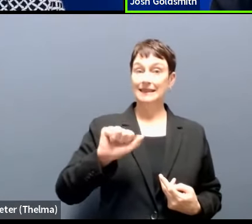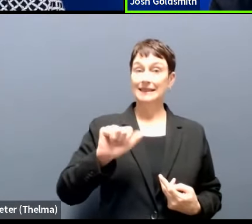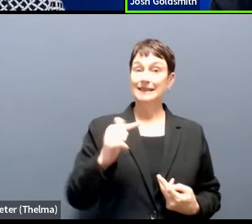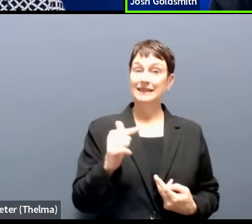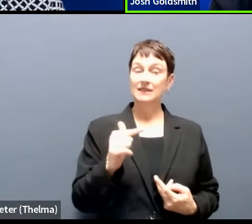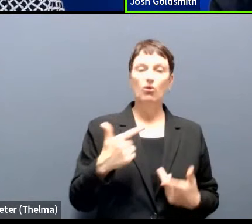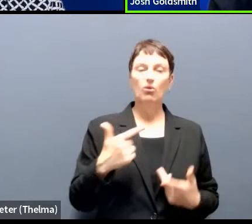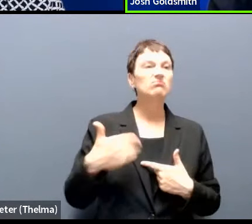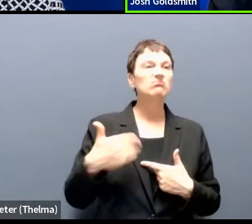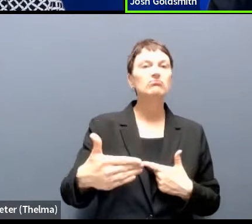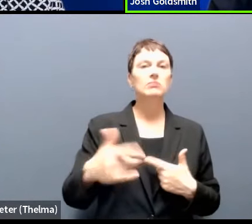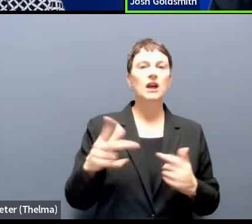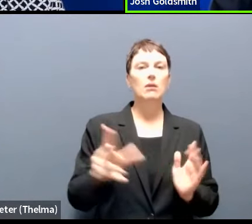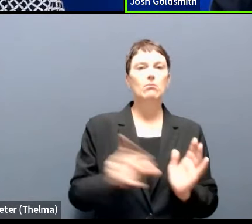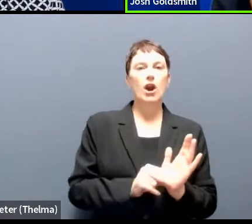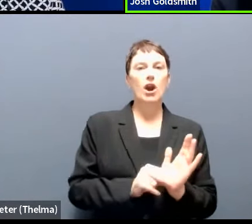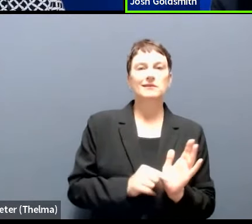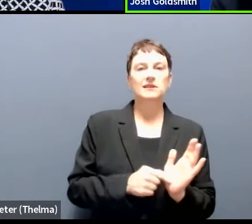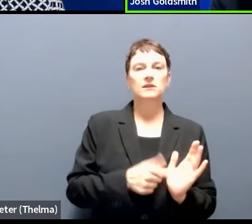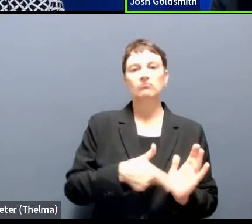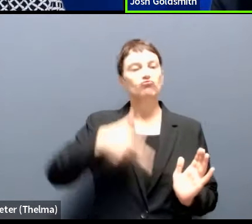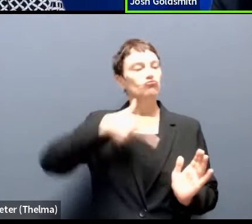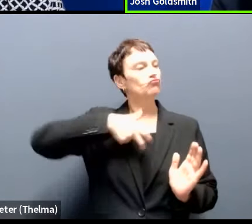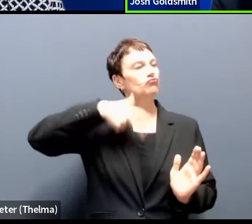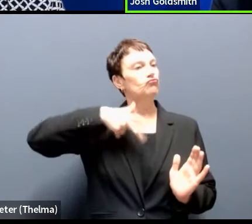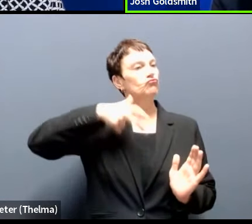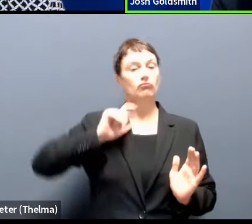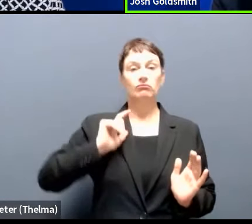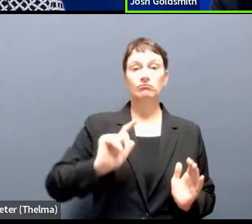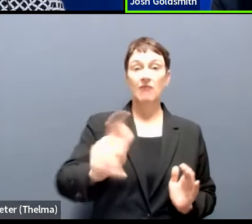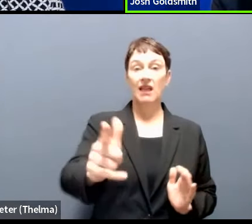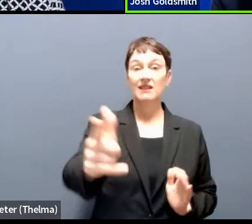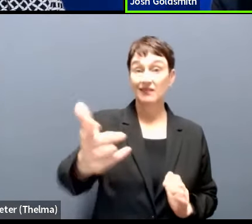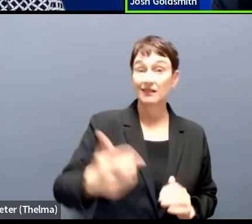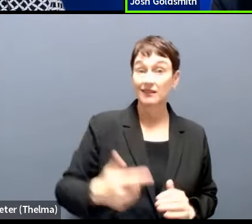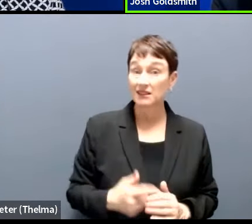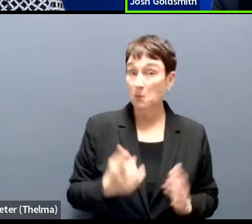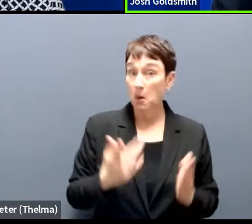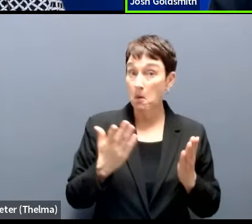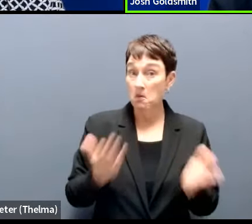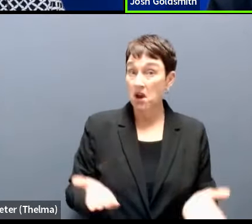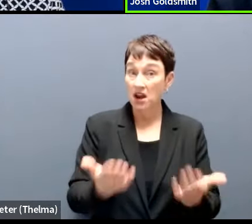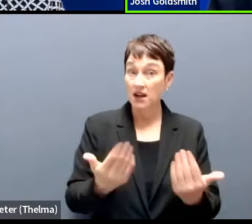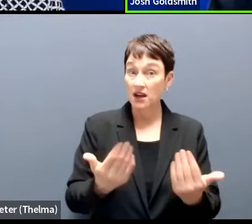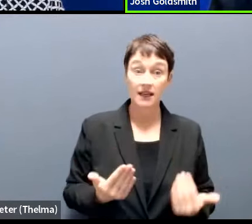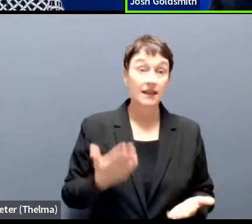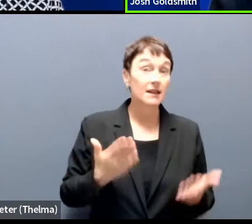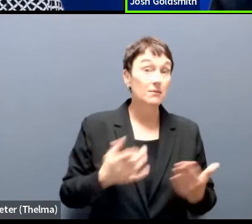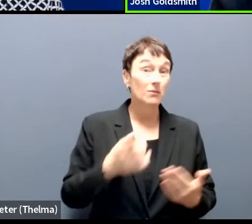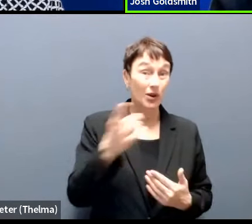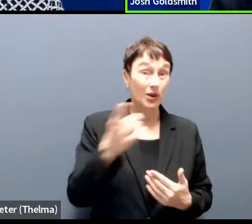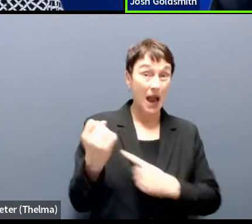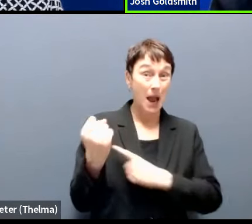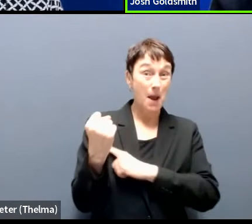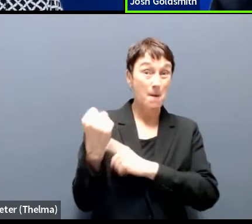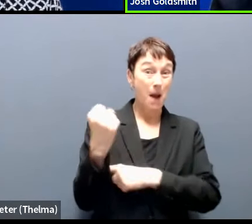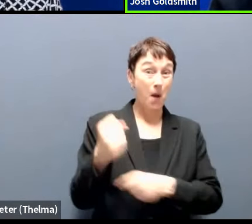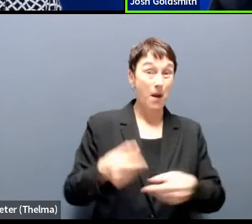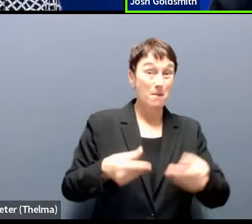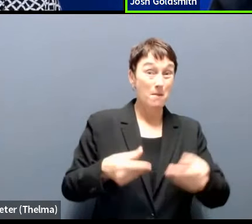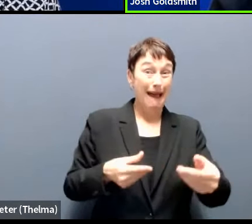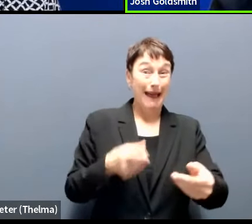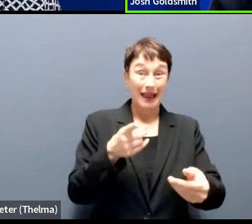go. And that's already set up. Actually, people who have the Power Pack, I'll let you in on a little secret. I published